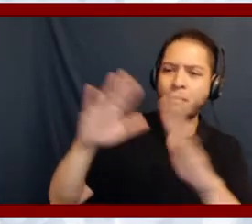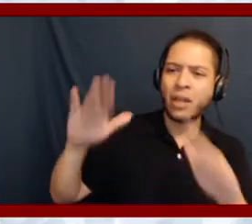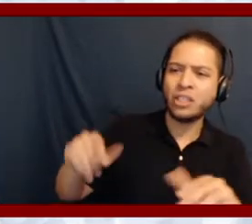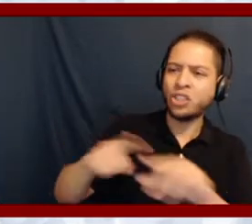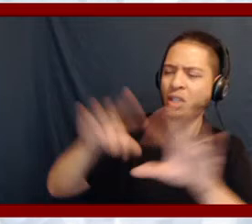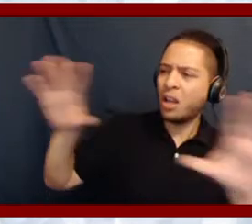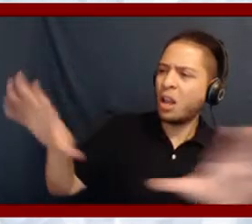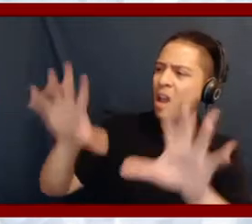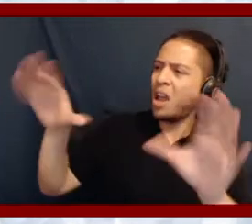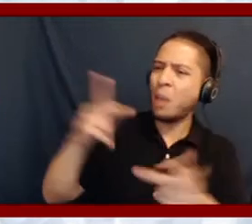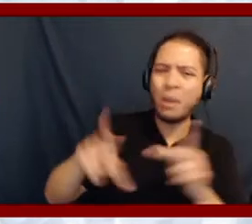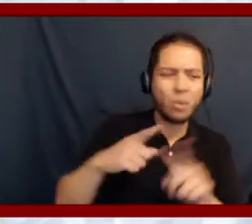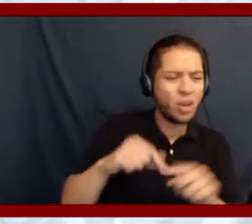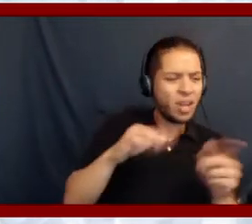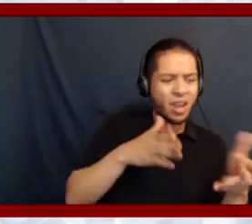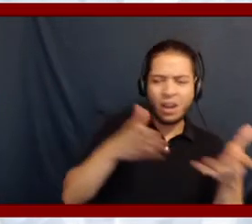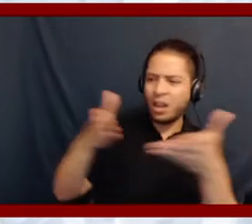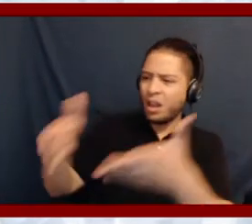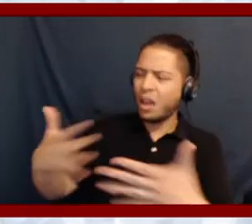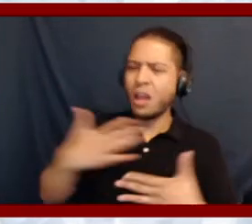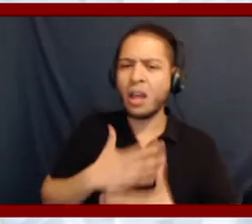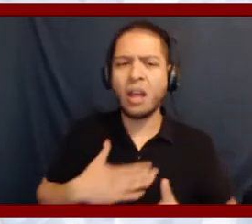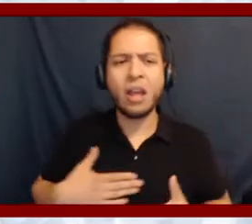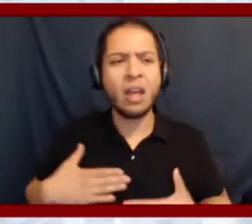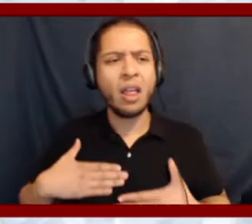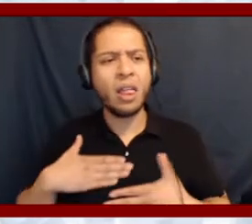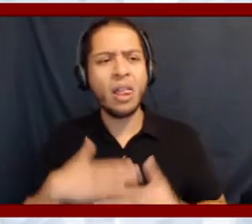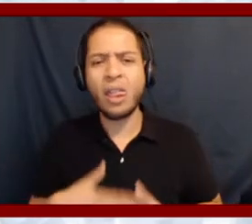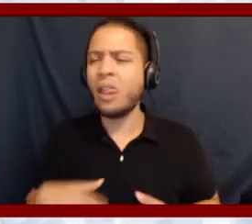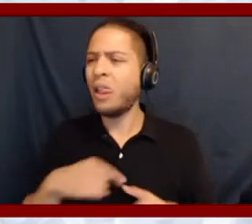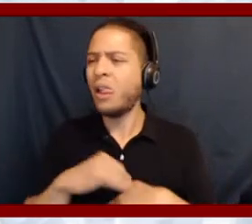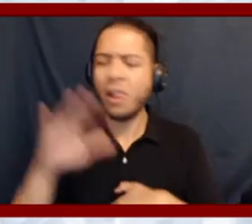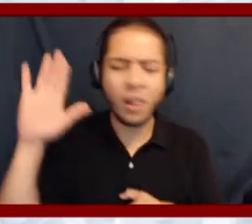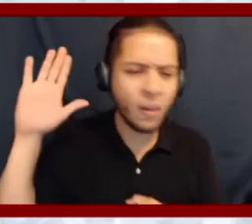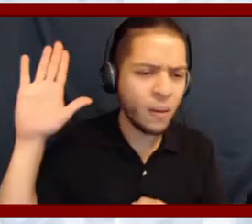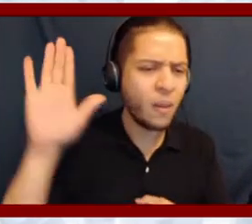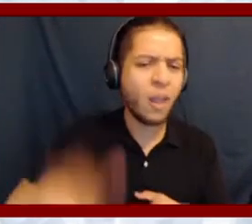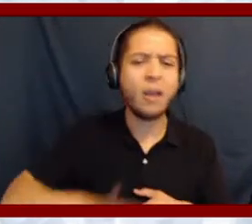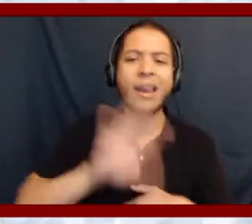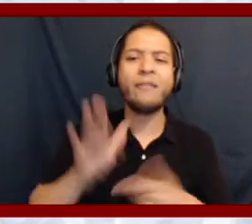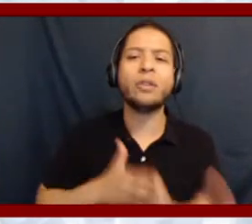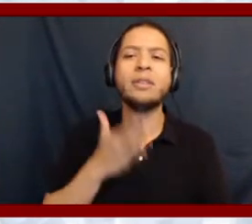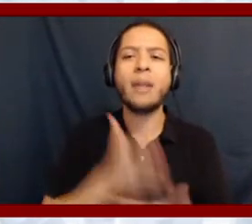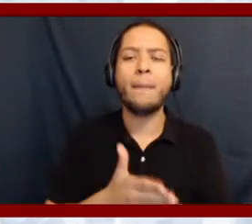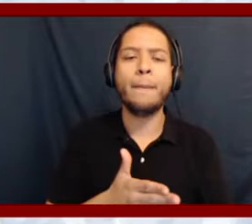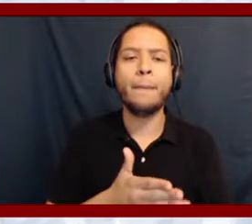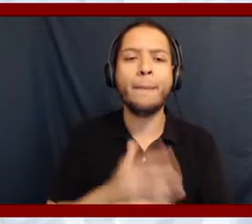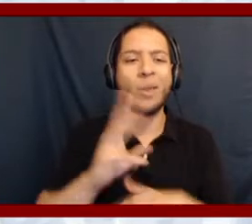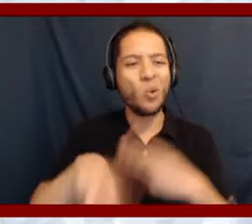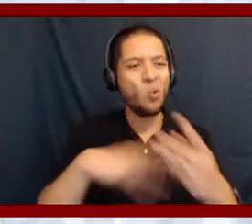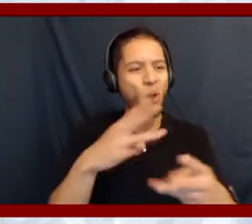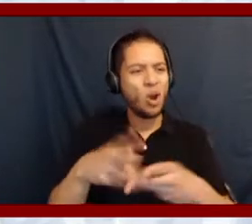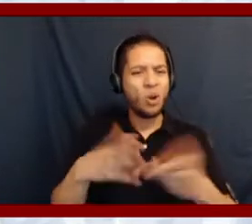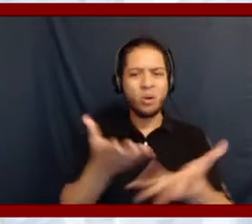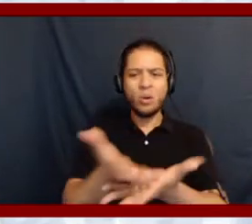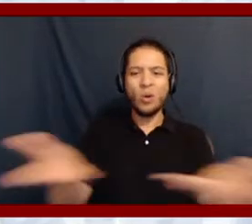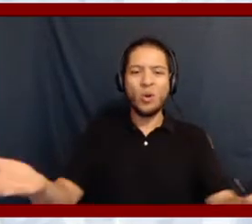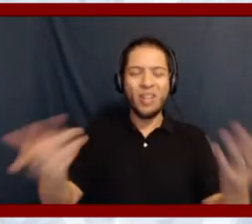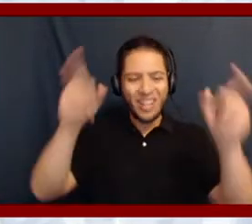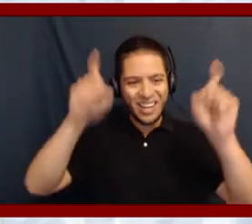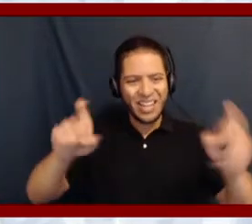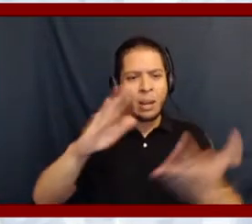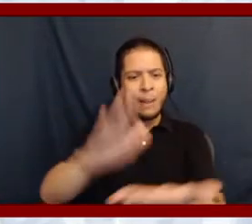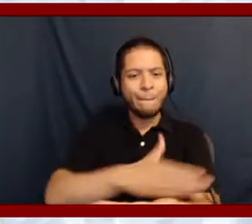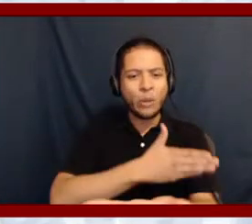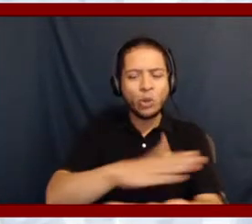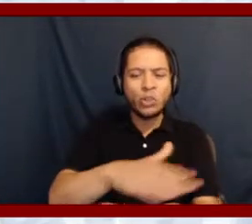world needs music, pure and strong, to hush the jangle and discords